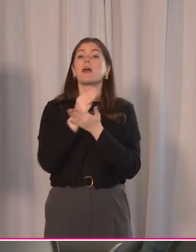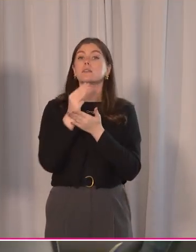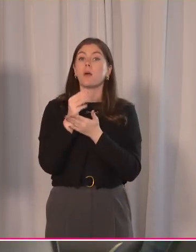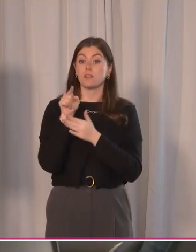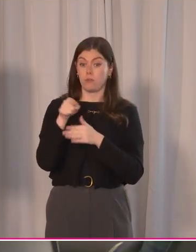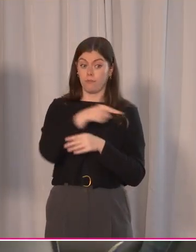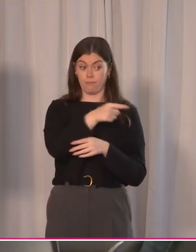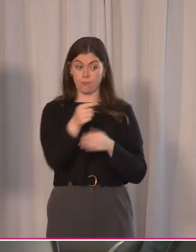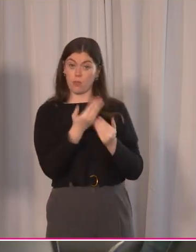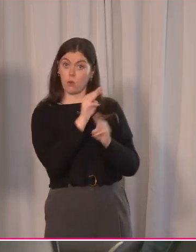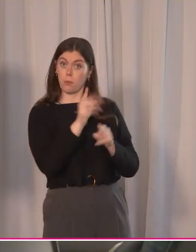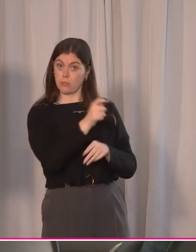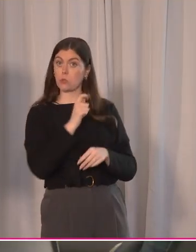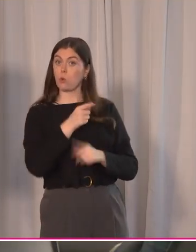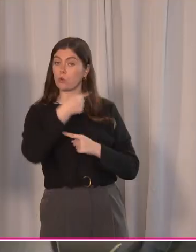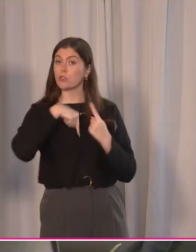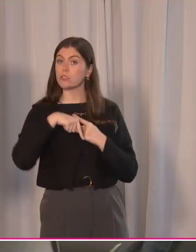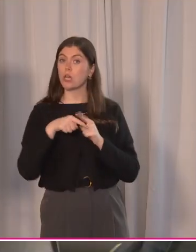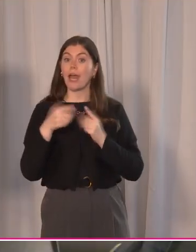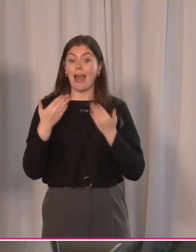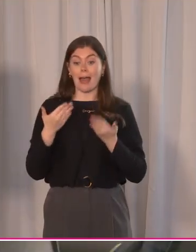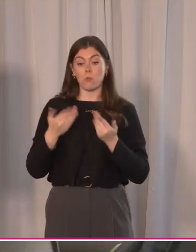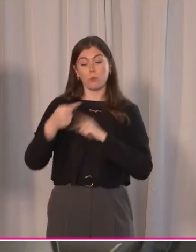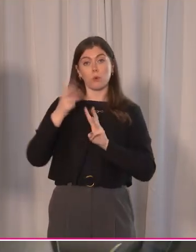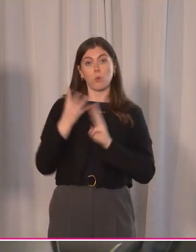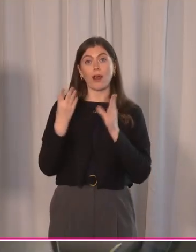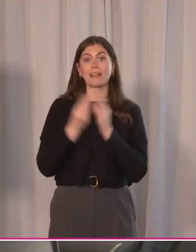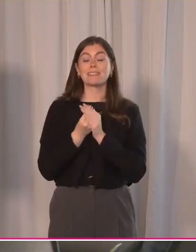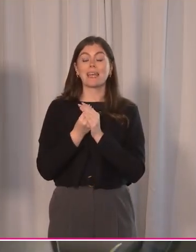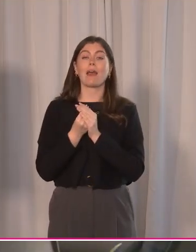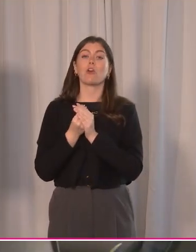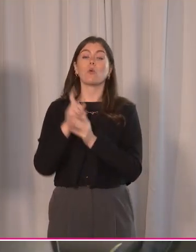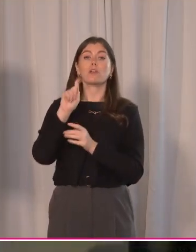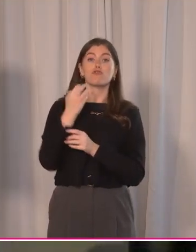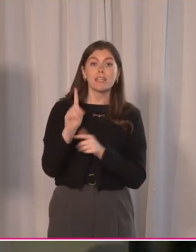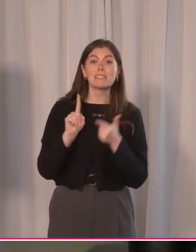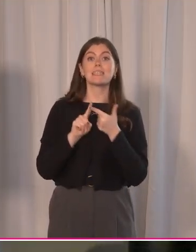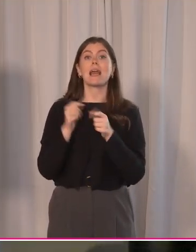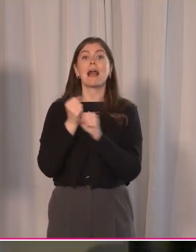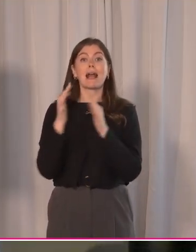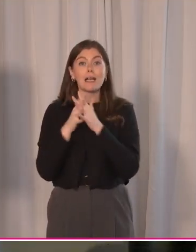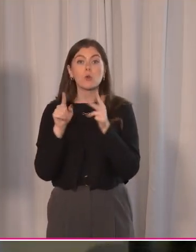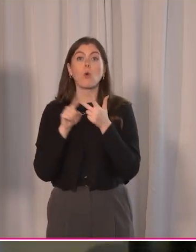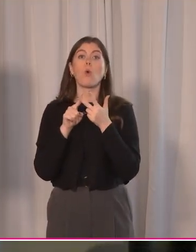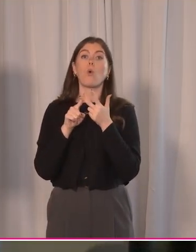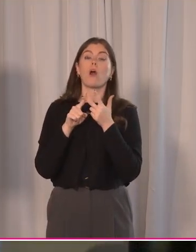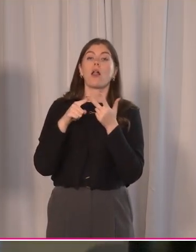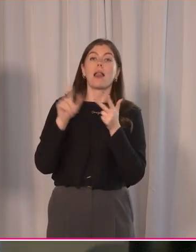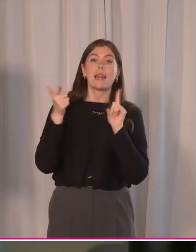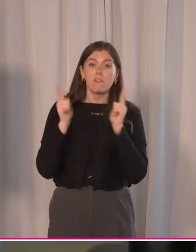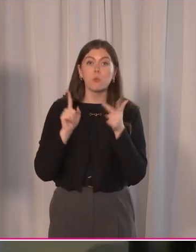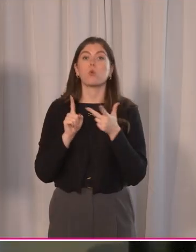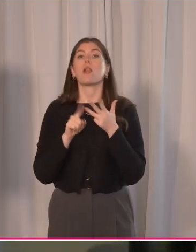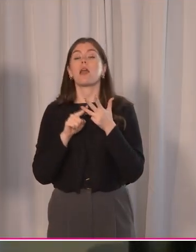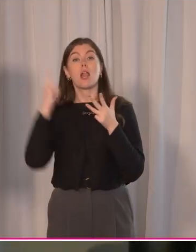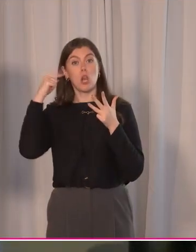then told us. We're currently working with Trinity, Glasgow, Liverpool and London to look at a multi-centre study where we